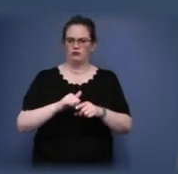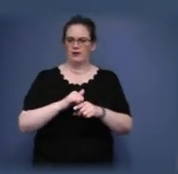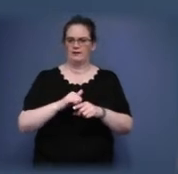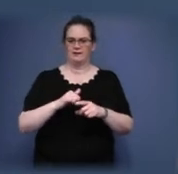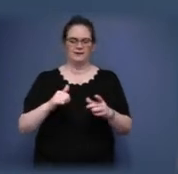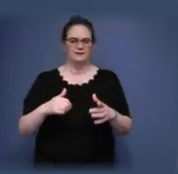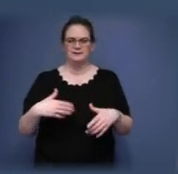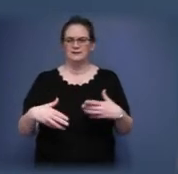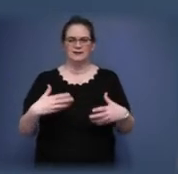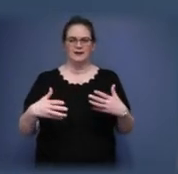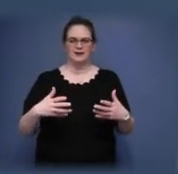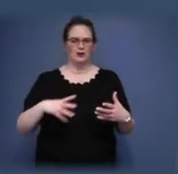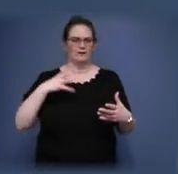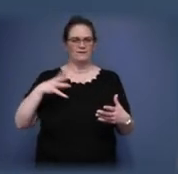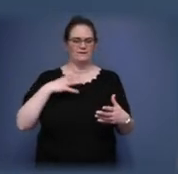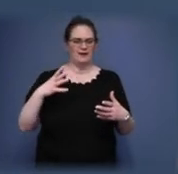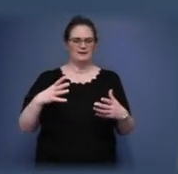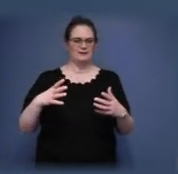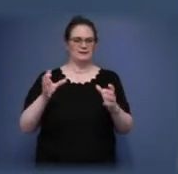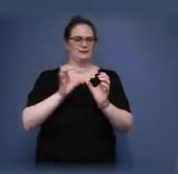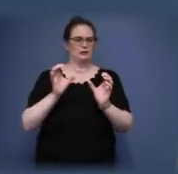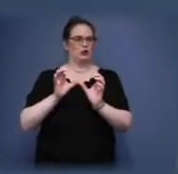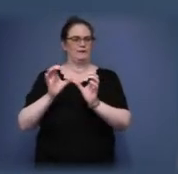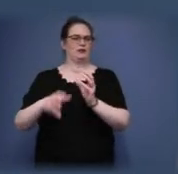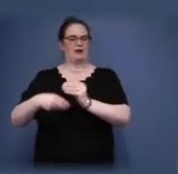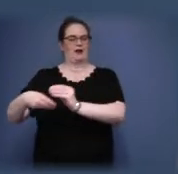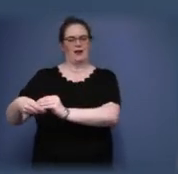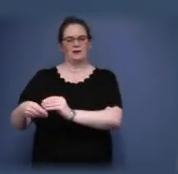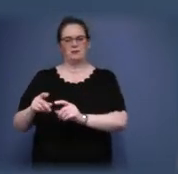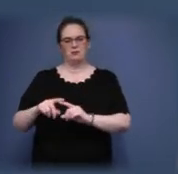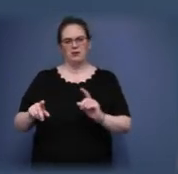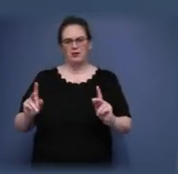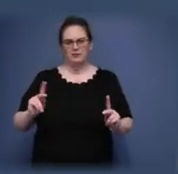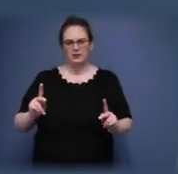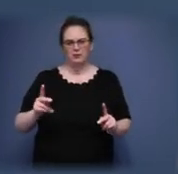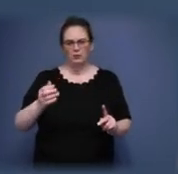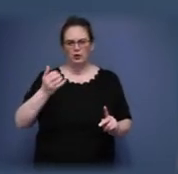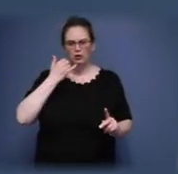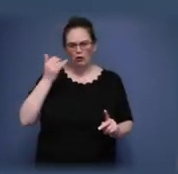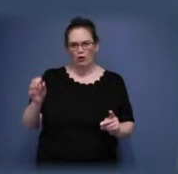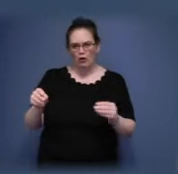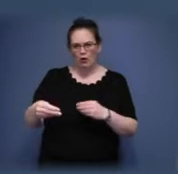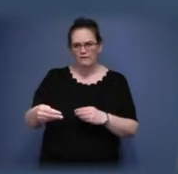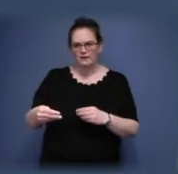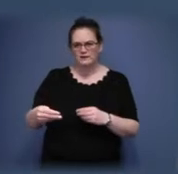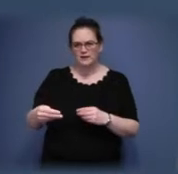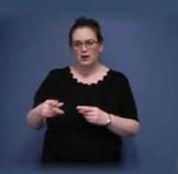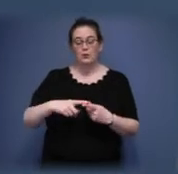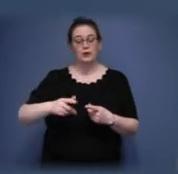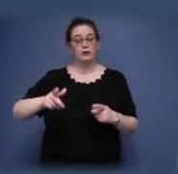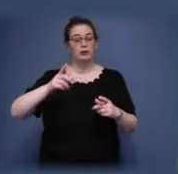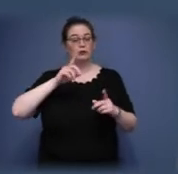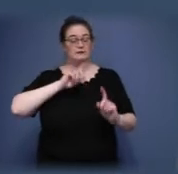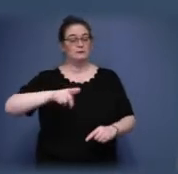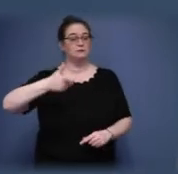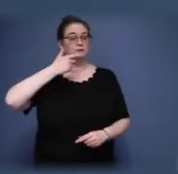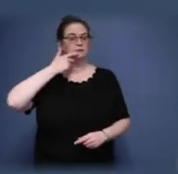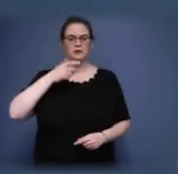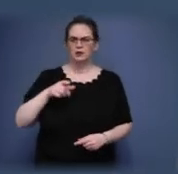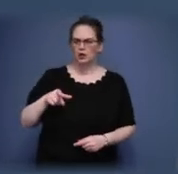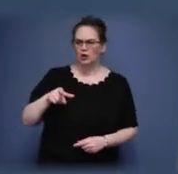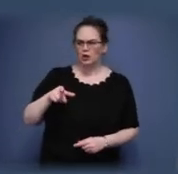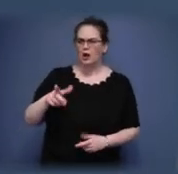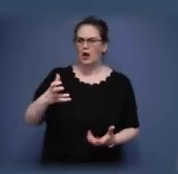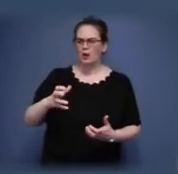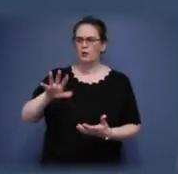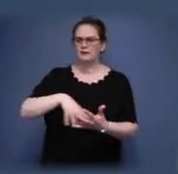these fancy letters and certifications and all that. But people would call the office, and when the receptionist would pick up, they would say, I